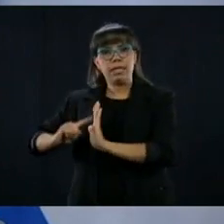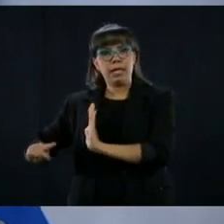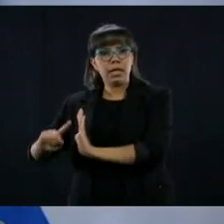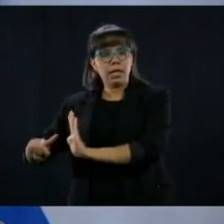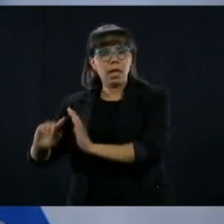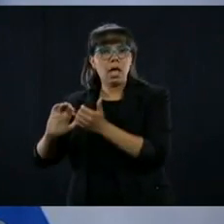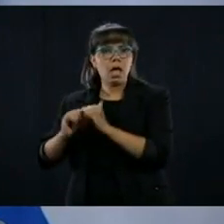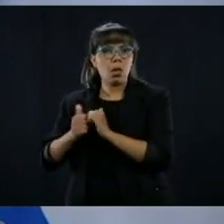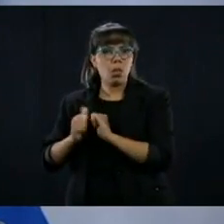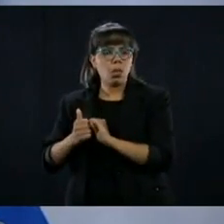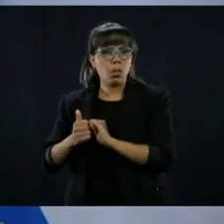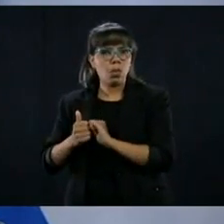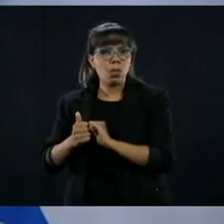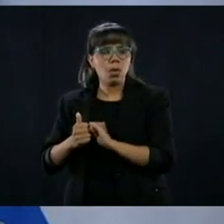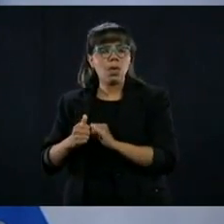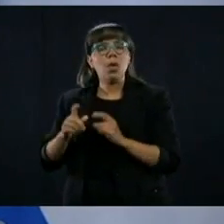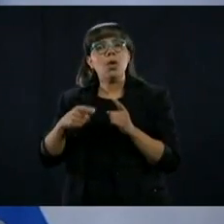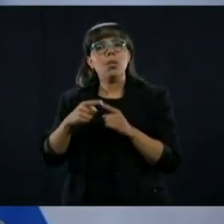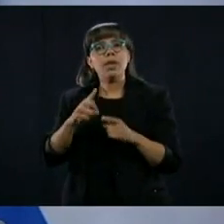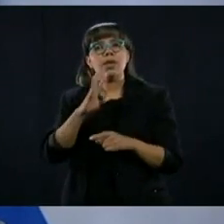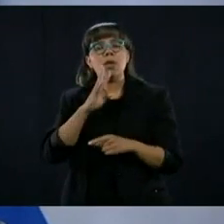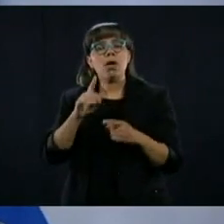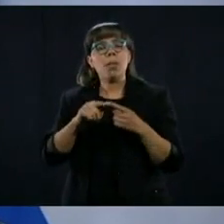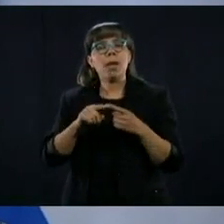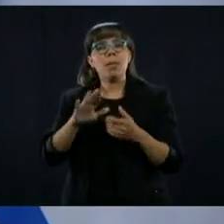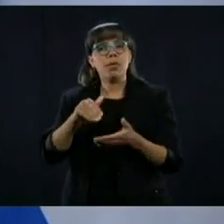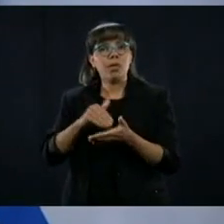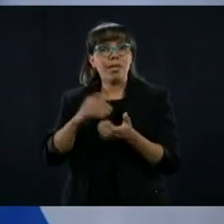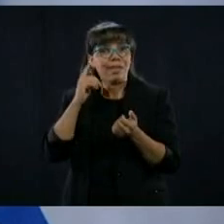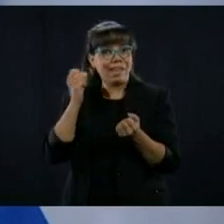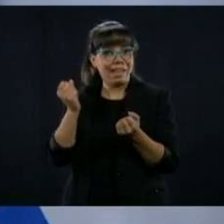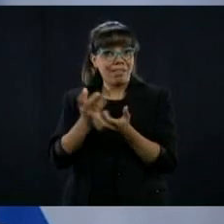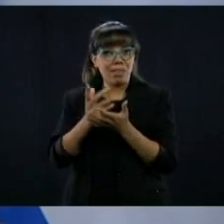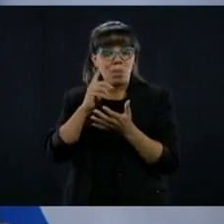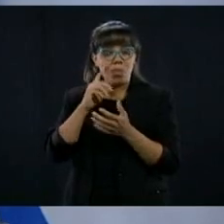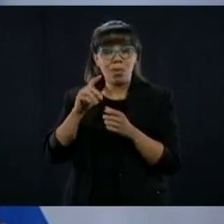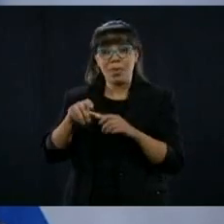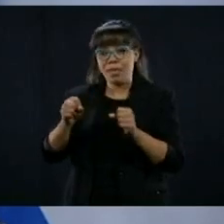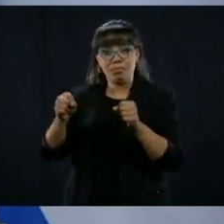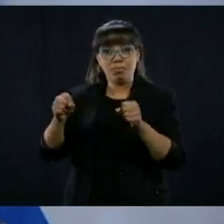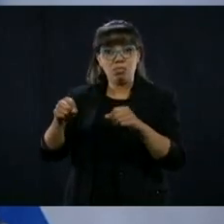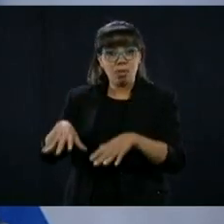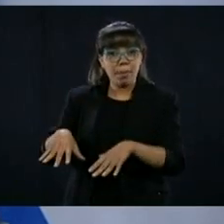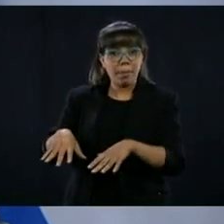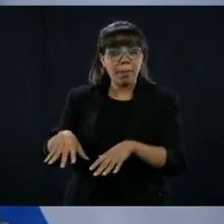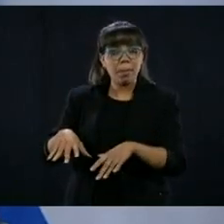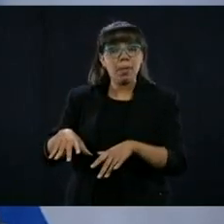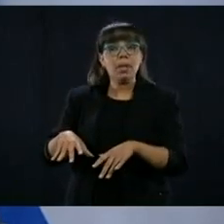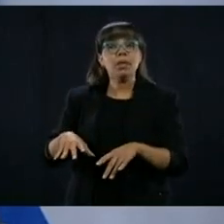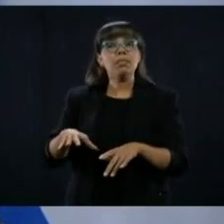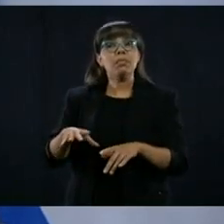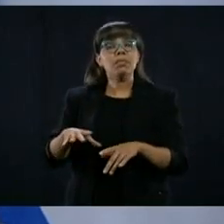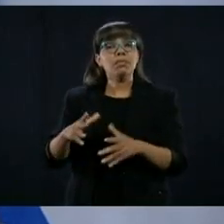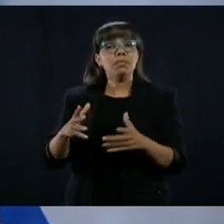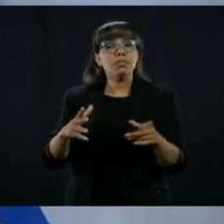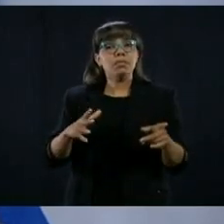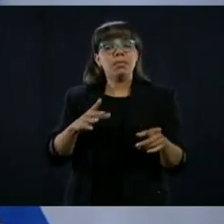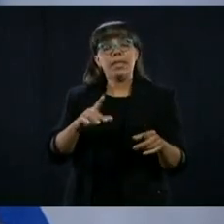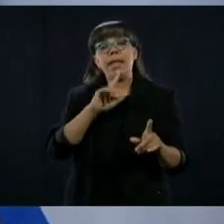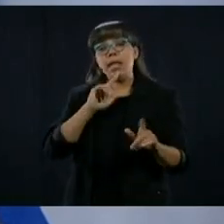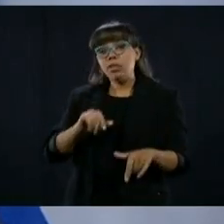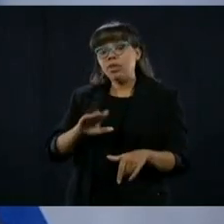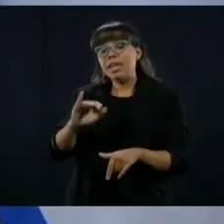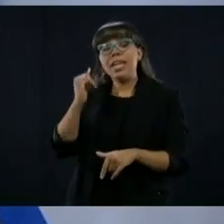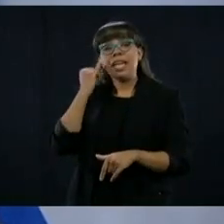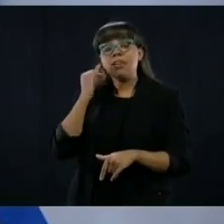you get gatherings which are, I would say, not permitted, I think it would be more difficult